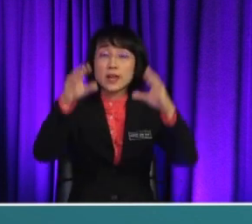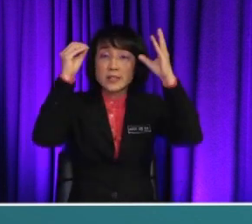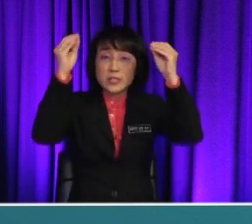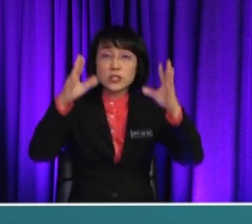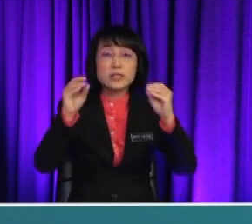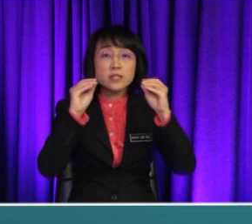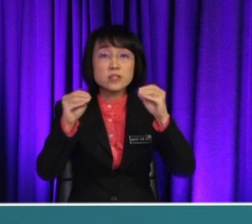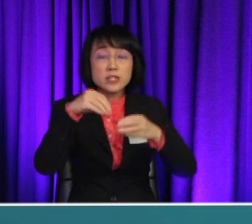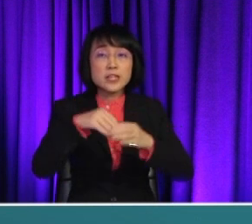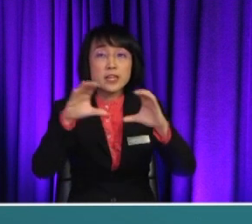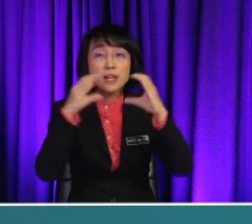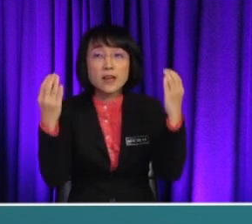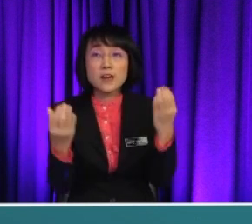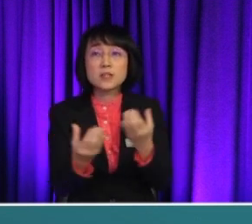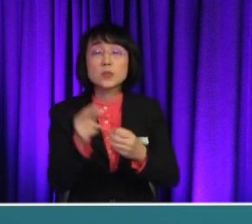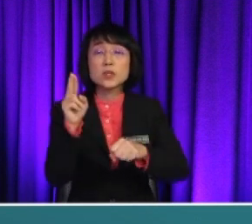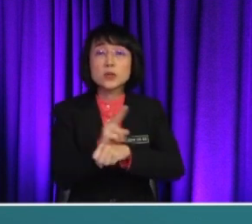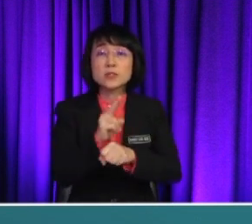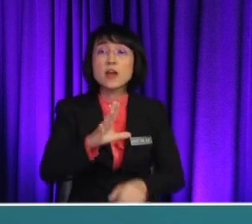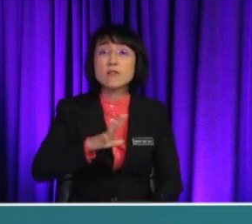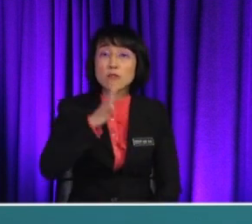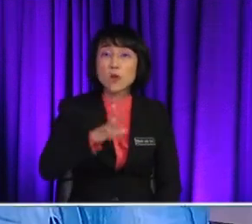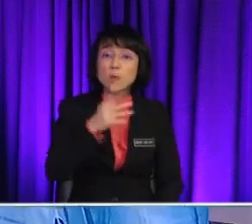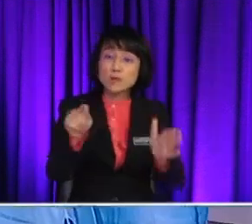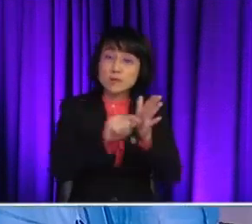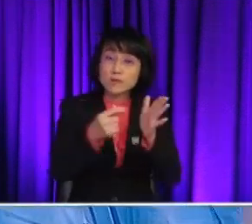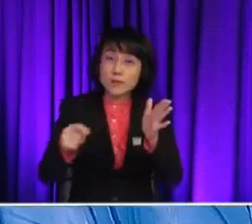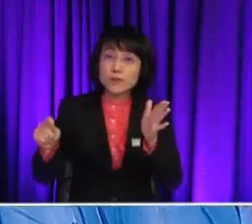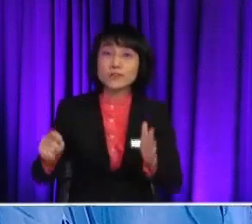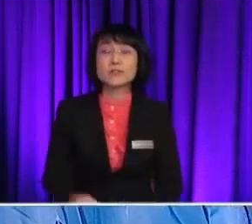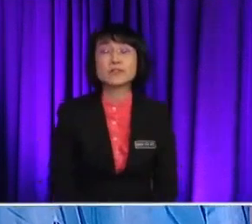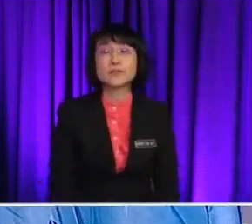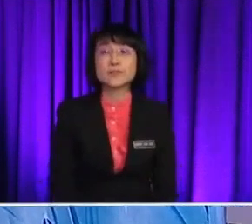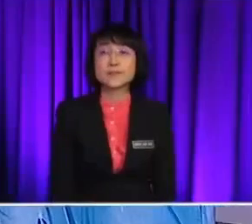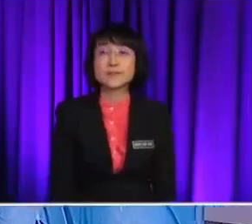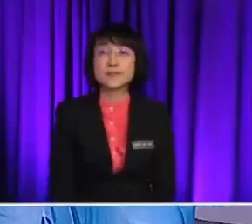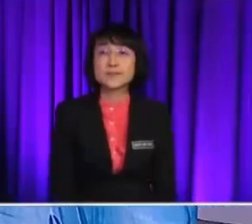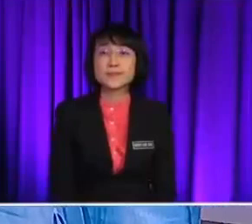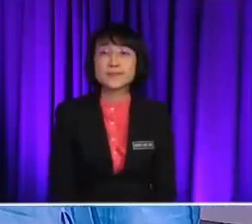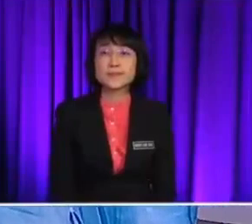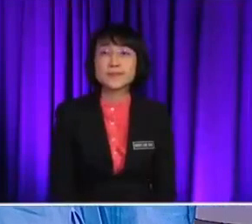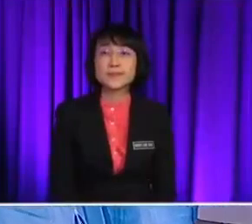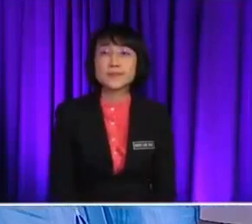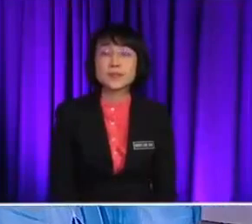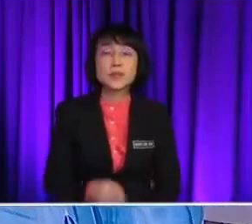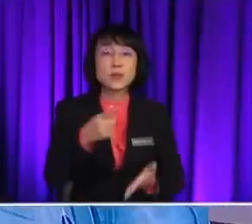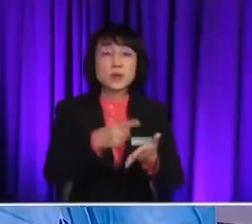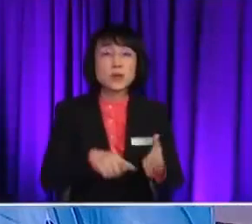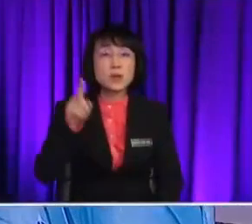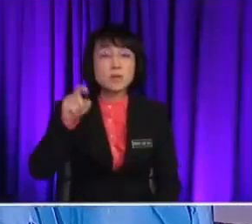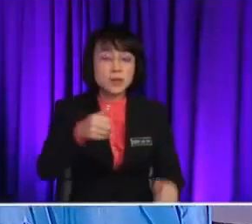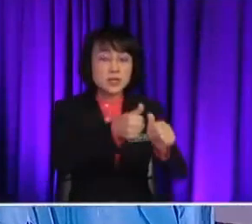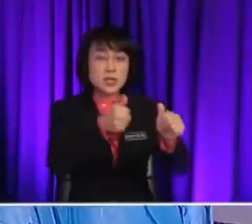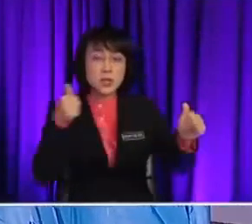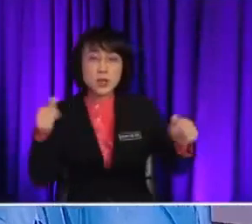in class, we will use formal tone Yeah. instead of informal one. Yep. So what you should avoid when you are